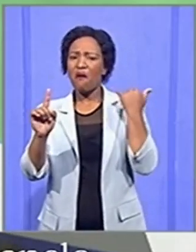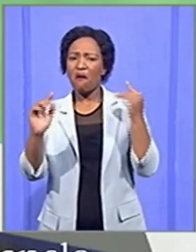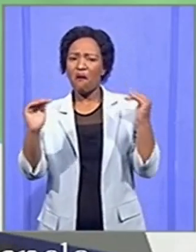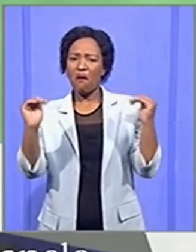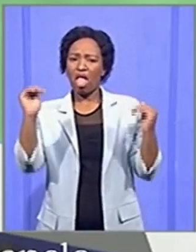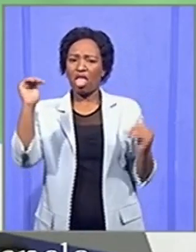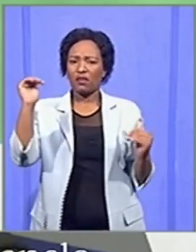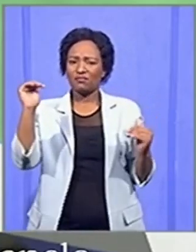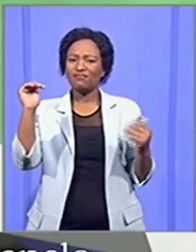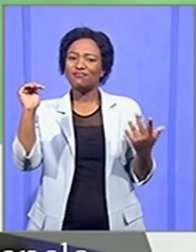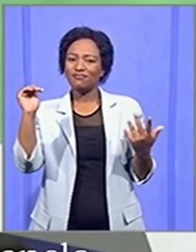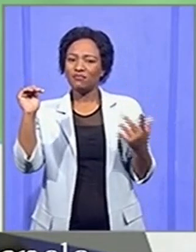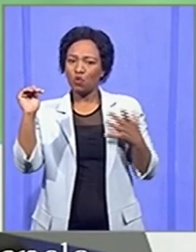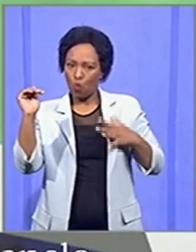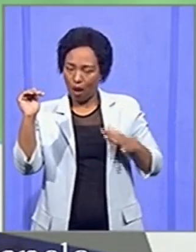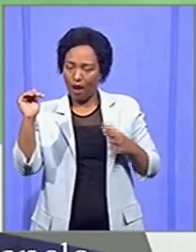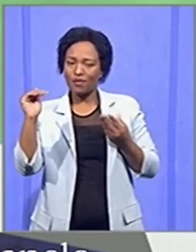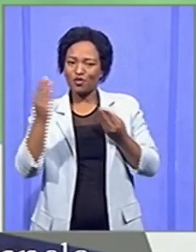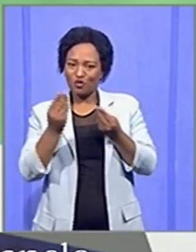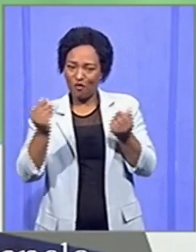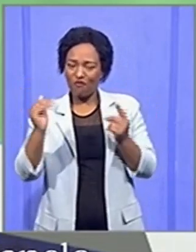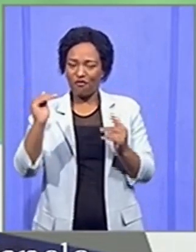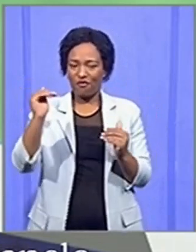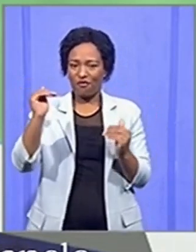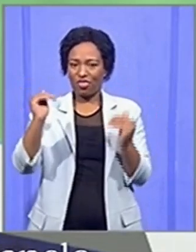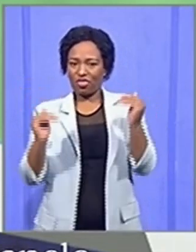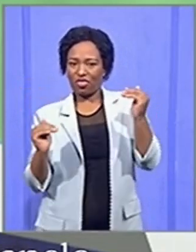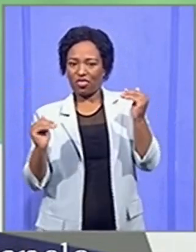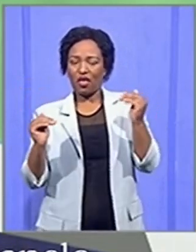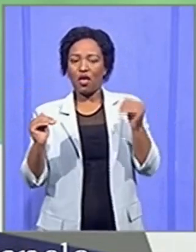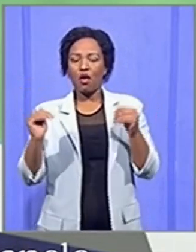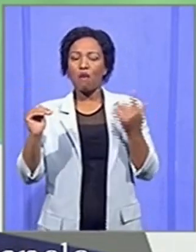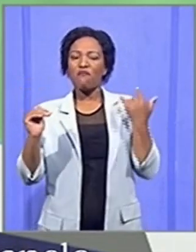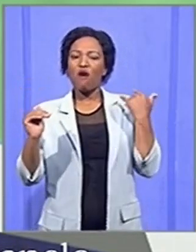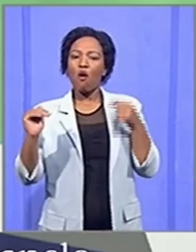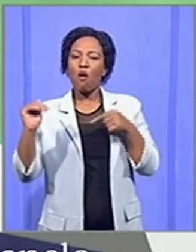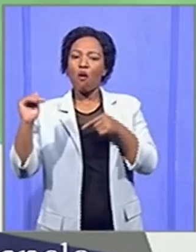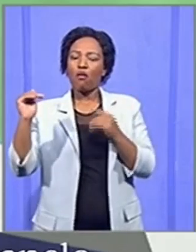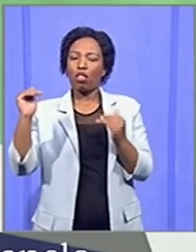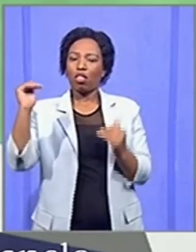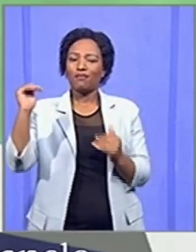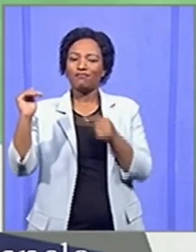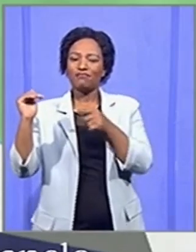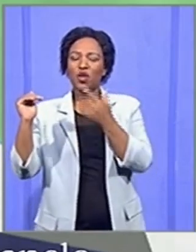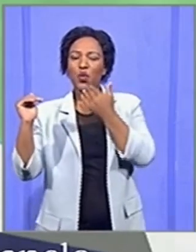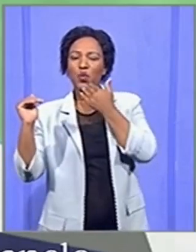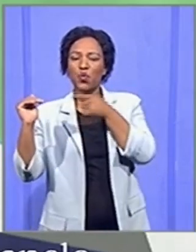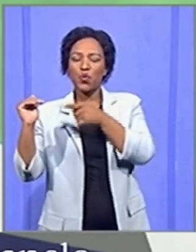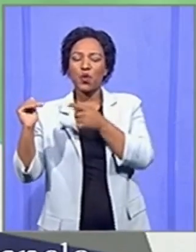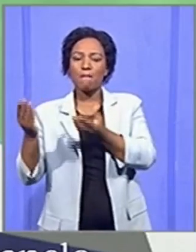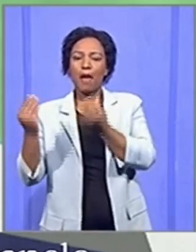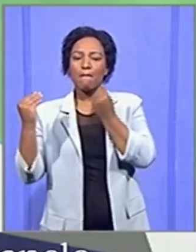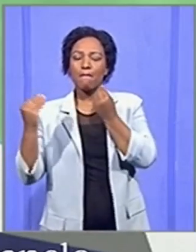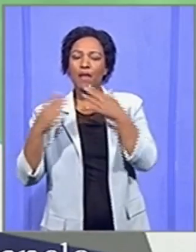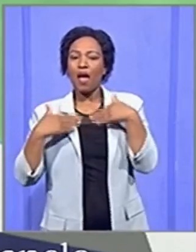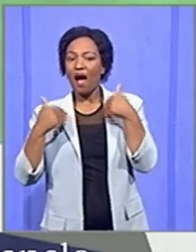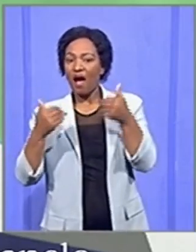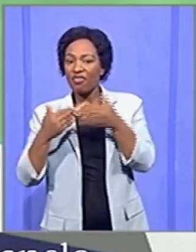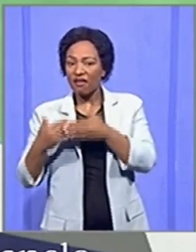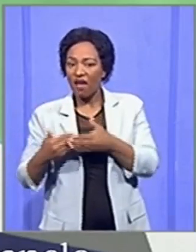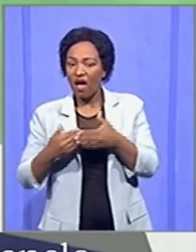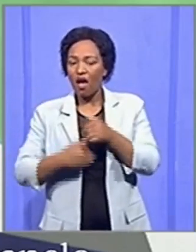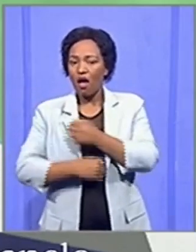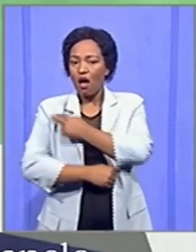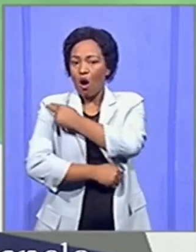that have long determined who receives in our country, who receives adequate health care, and